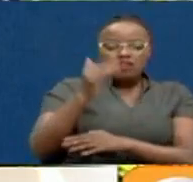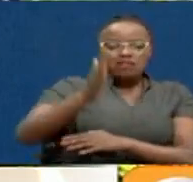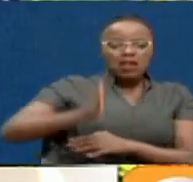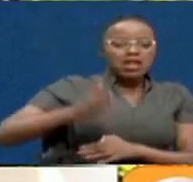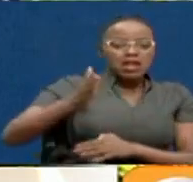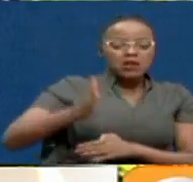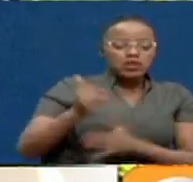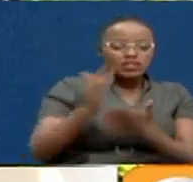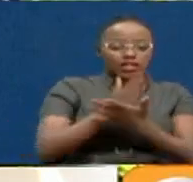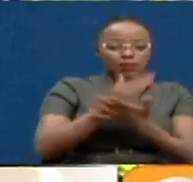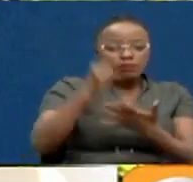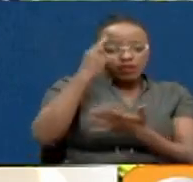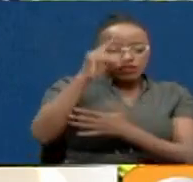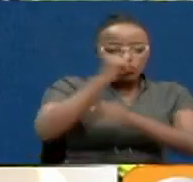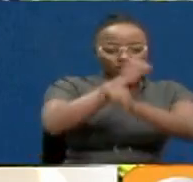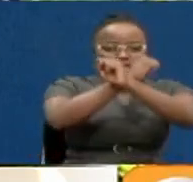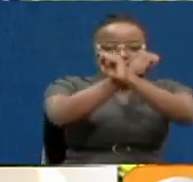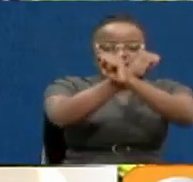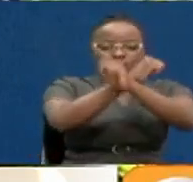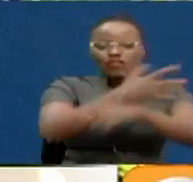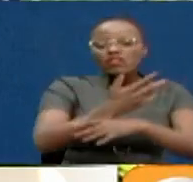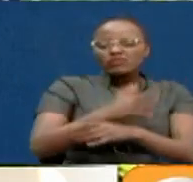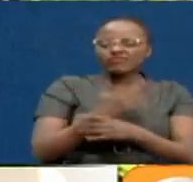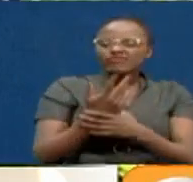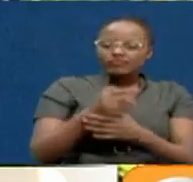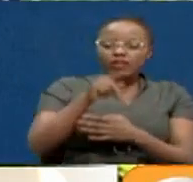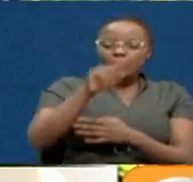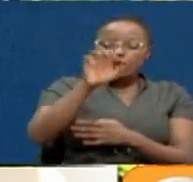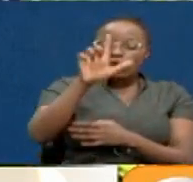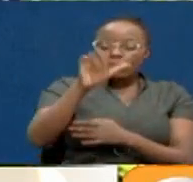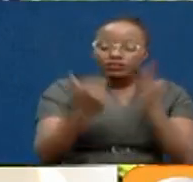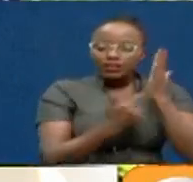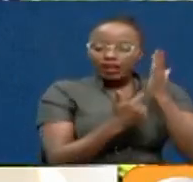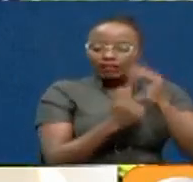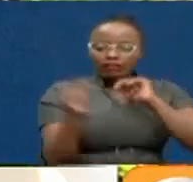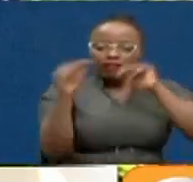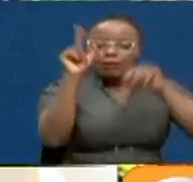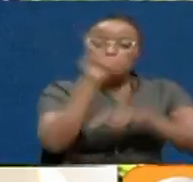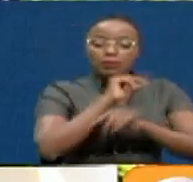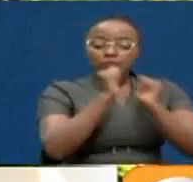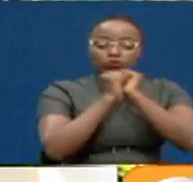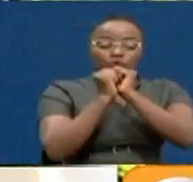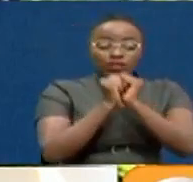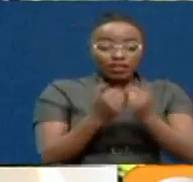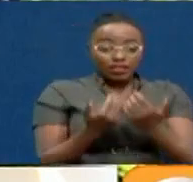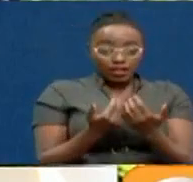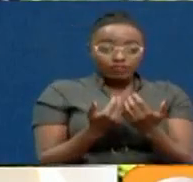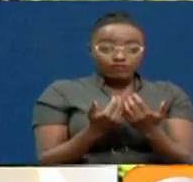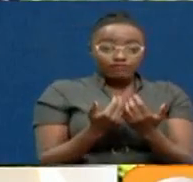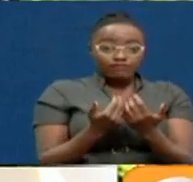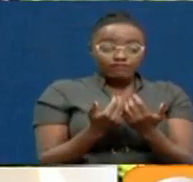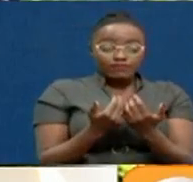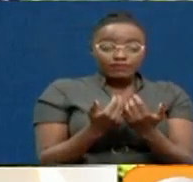Railways, Department of Defense, Polytechnic, there are various agencies that came together to